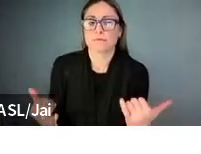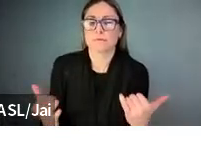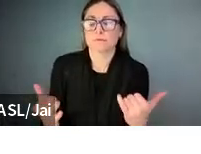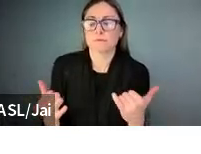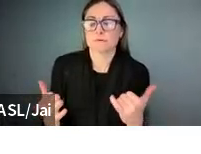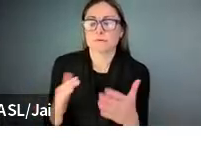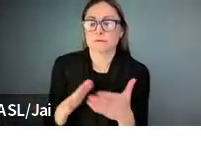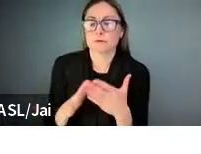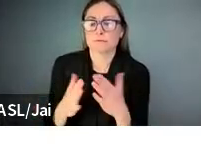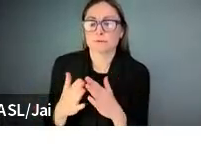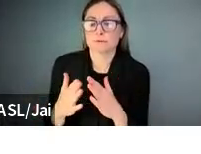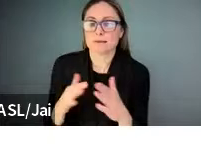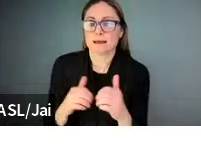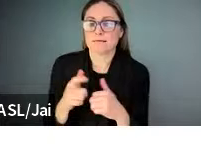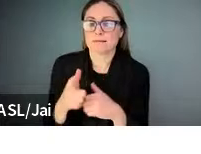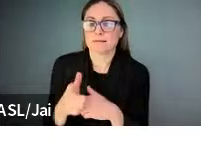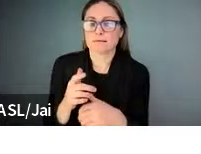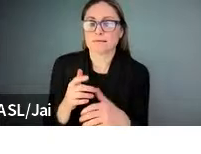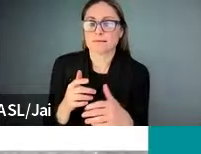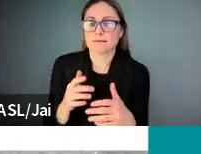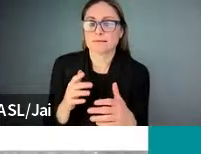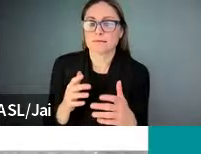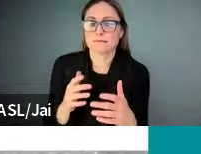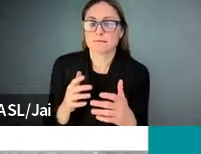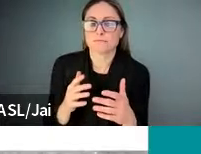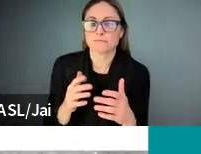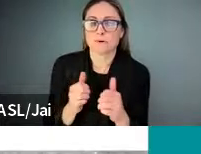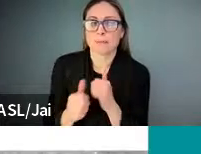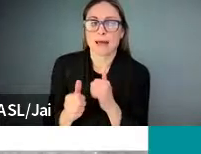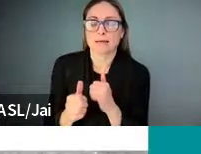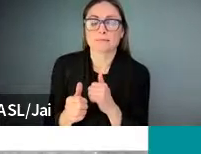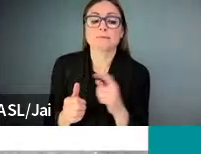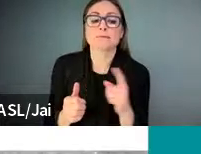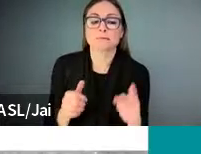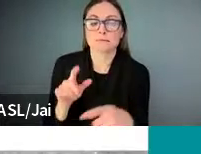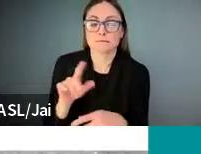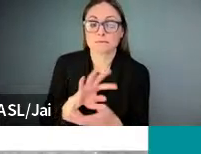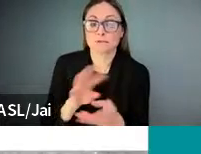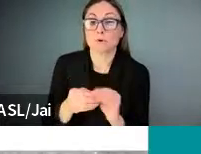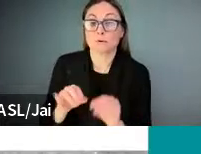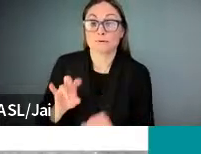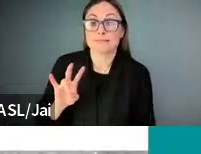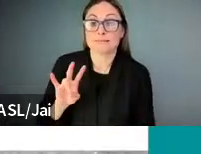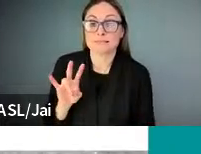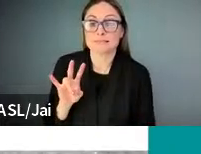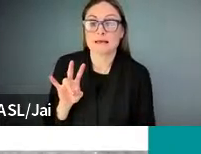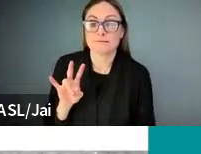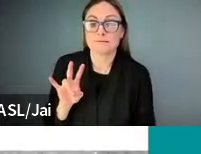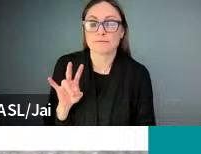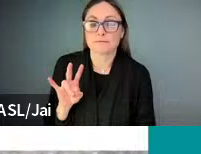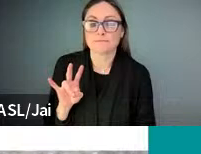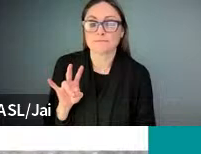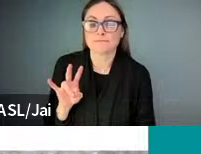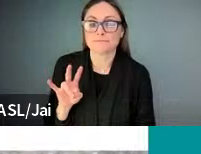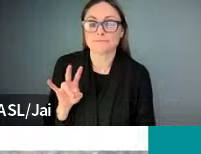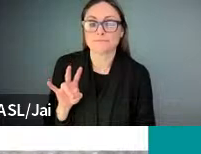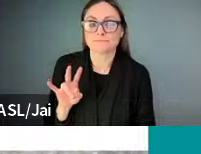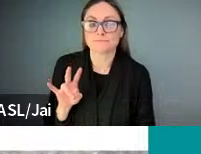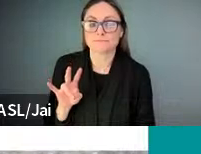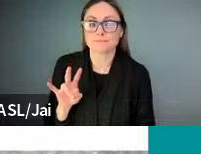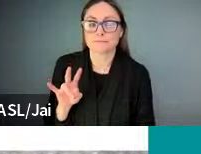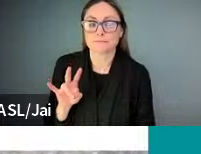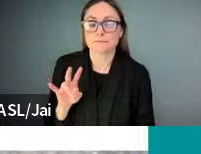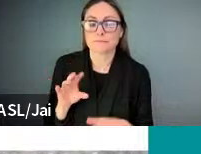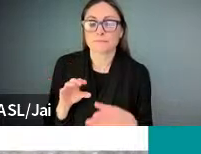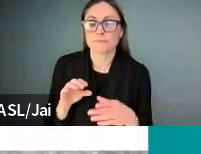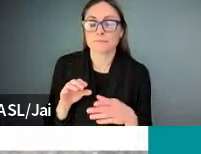this program will pass. Next. So this is the 7 throughout the program area,